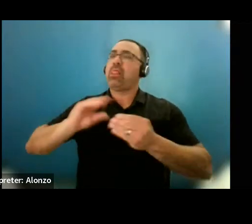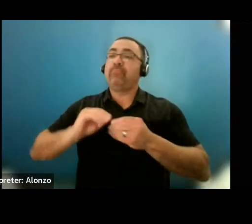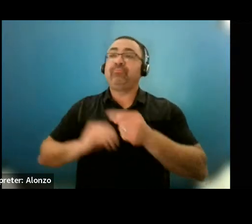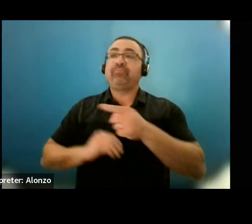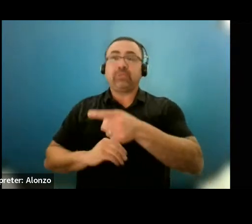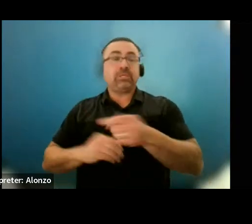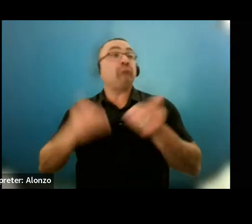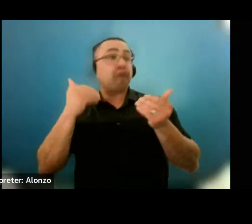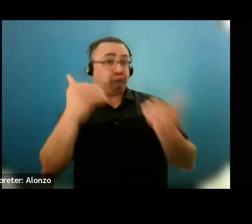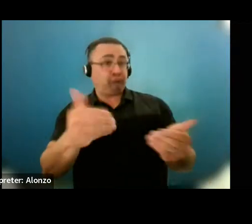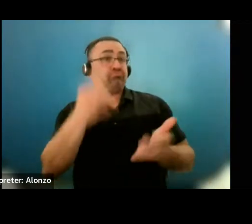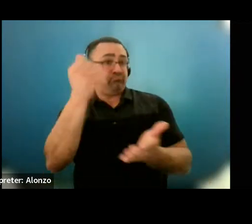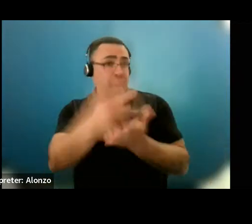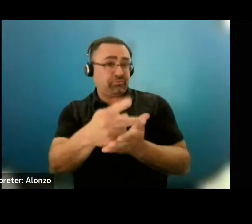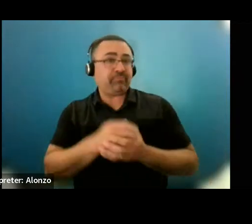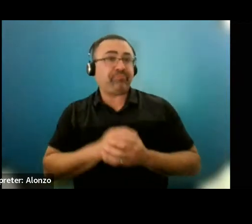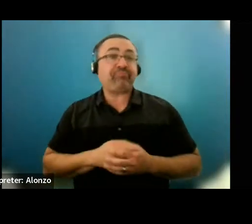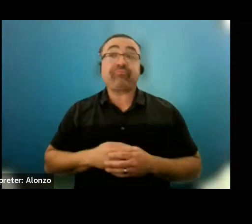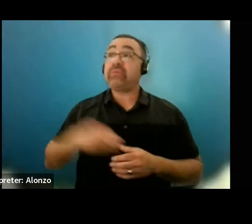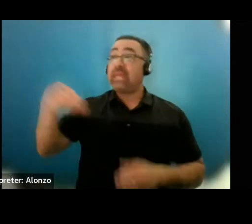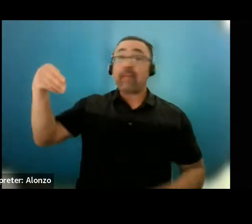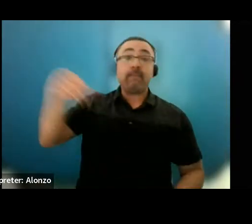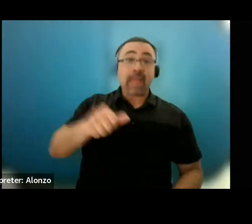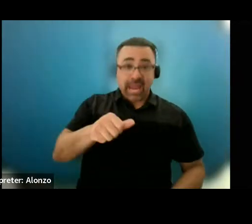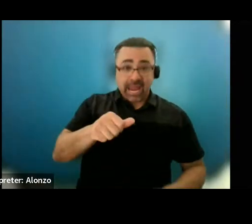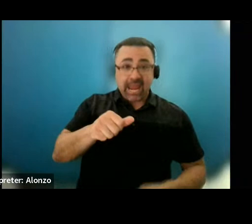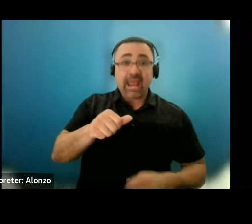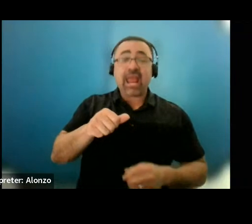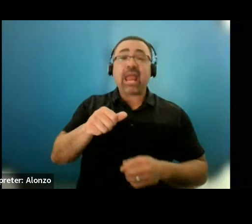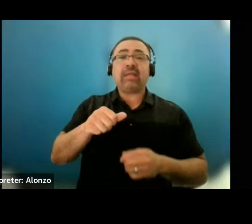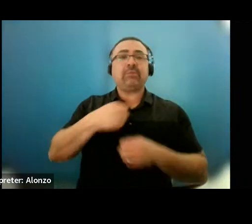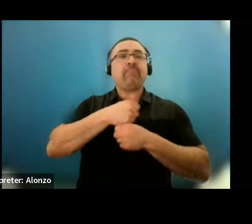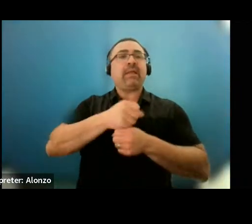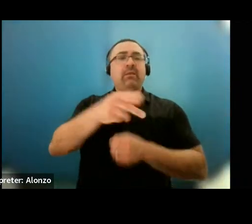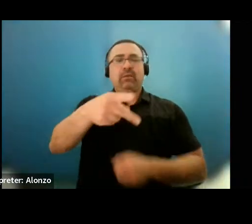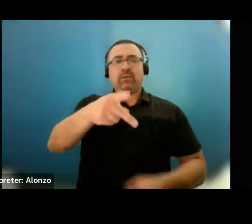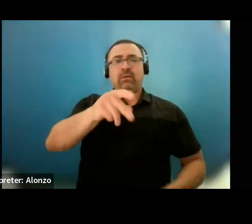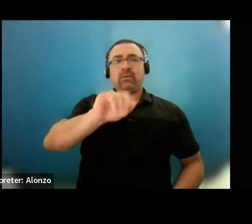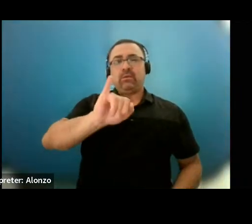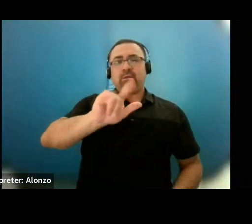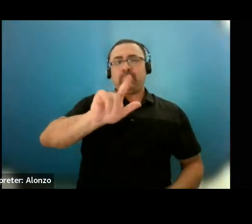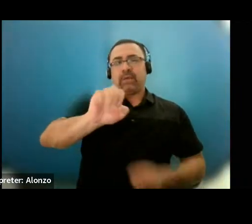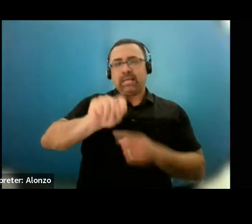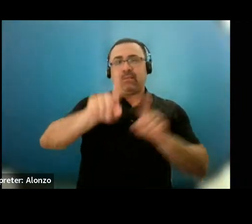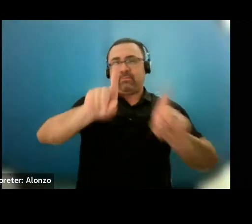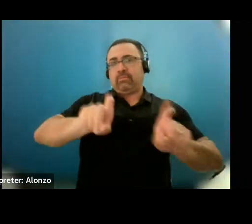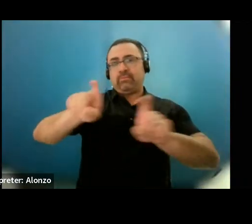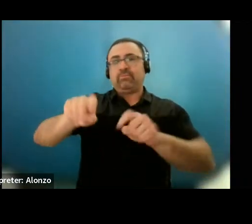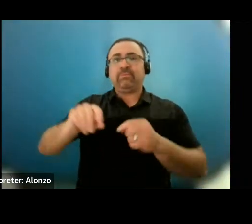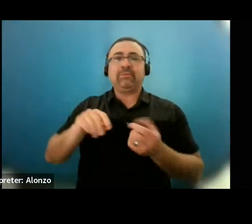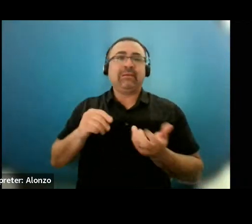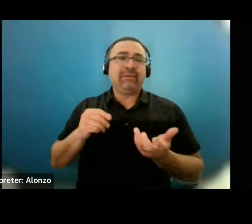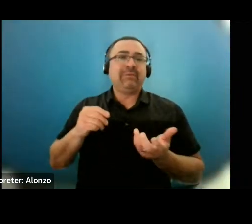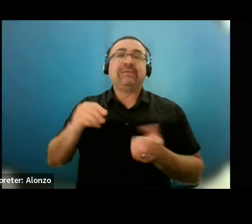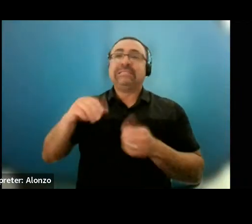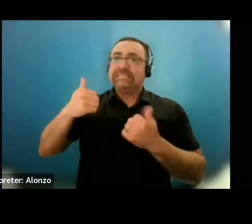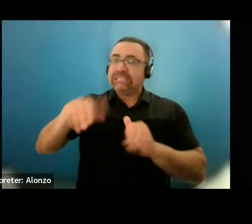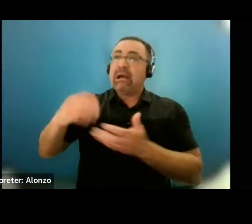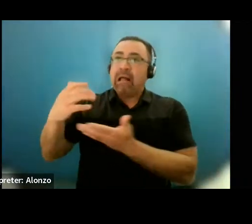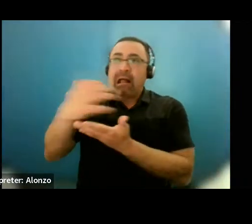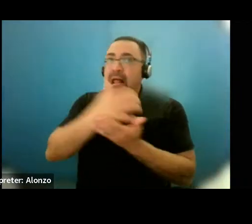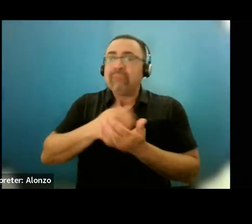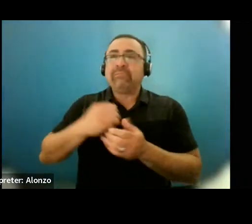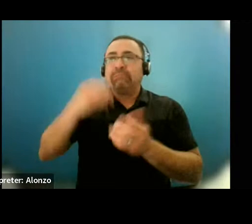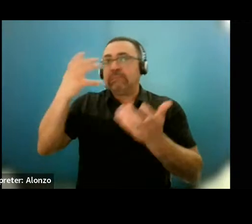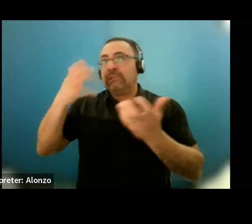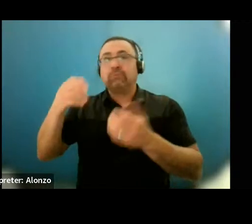actually paid for us to create a pilot. And granted, I'll be honest, we're still looking for funding for the rest of the series, but we built a